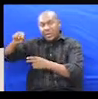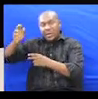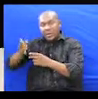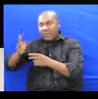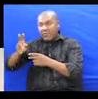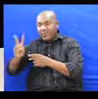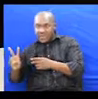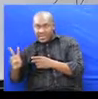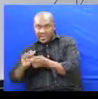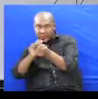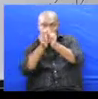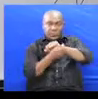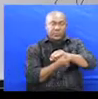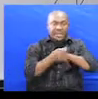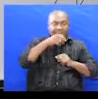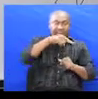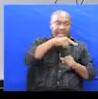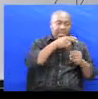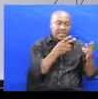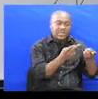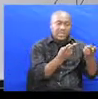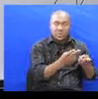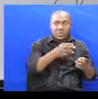mR. Therefore, molarity